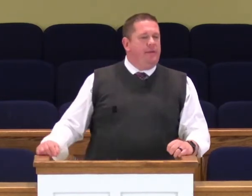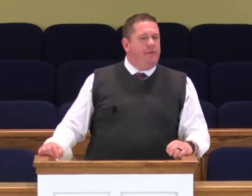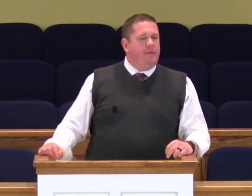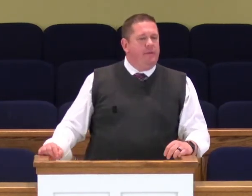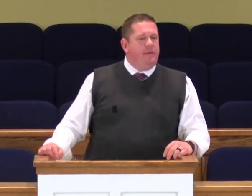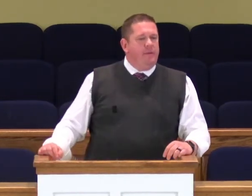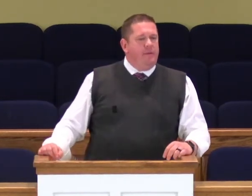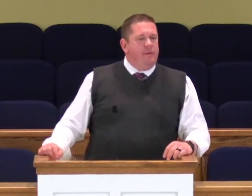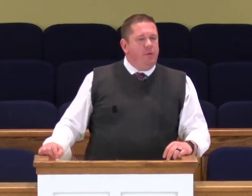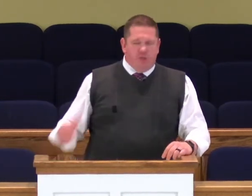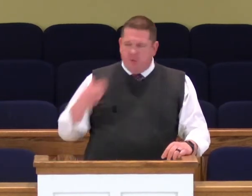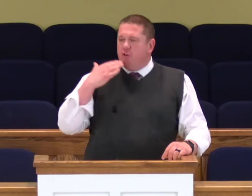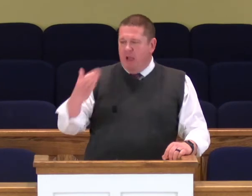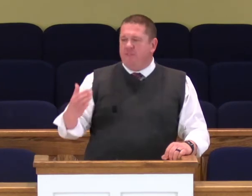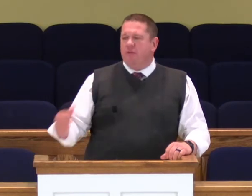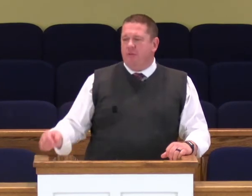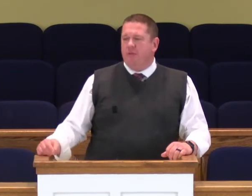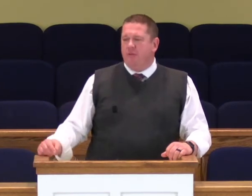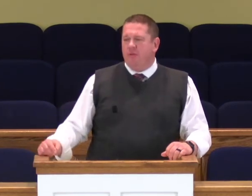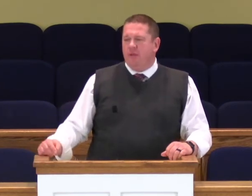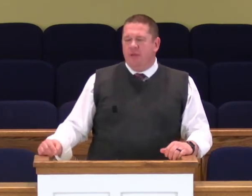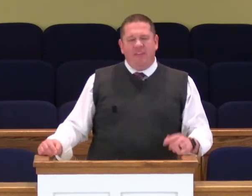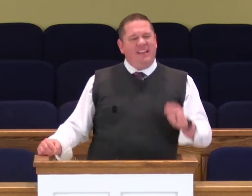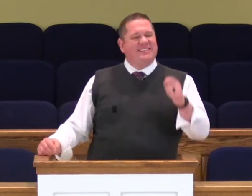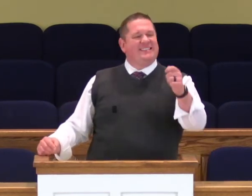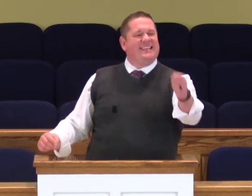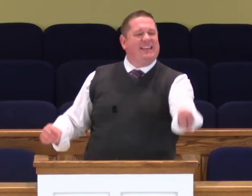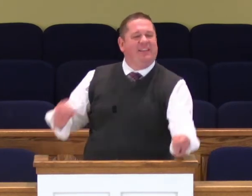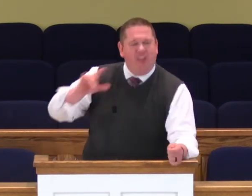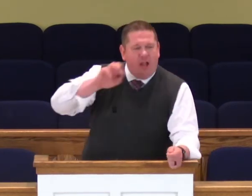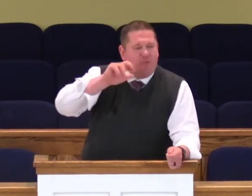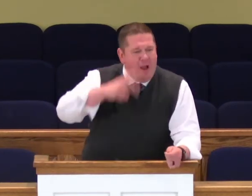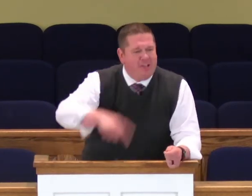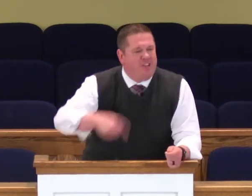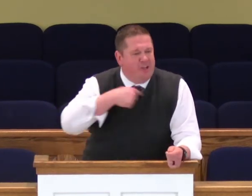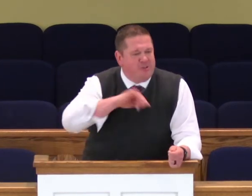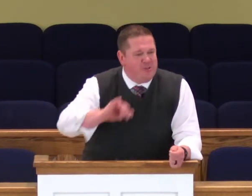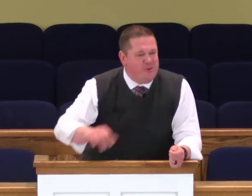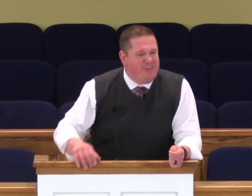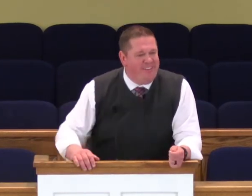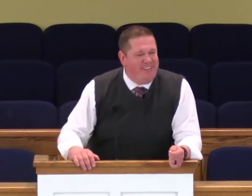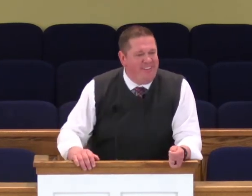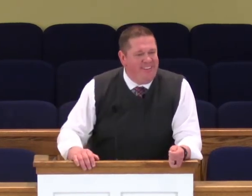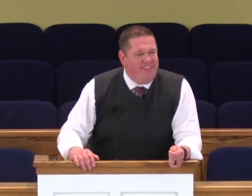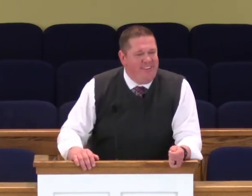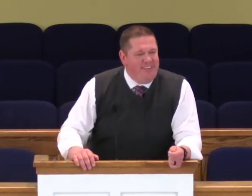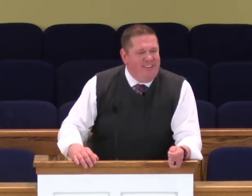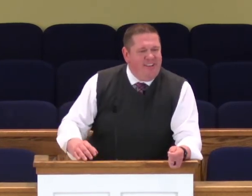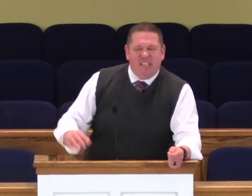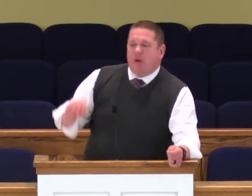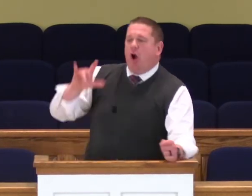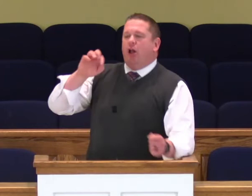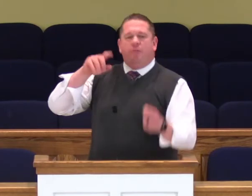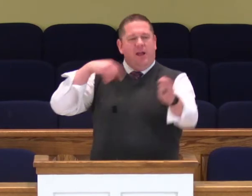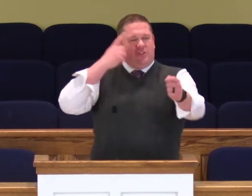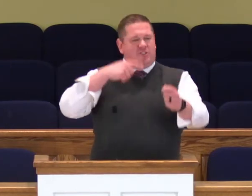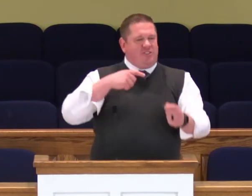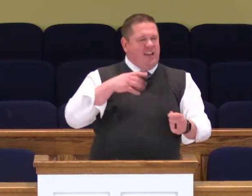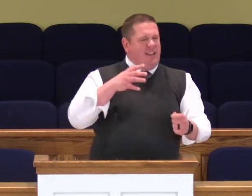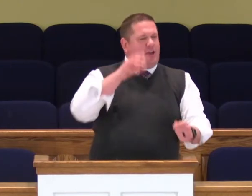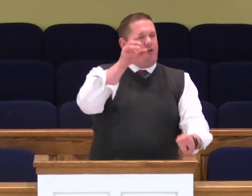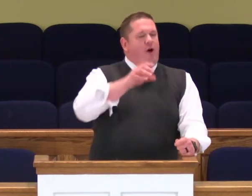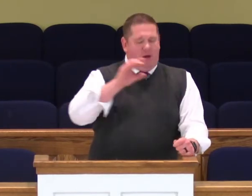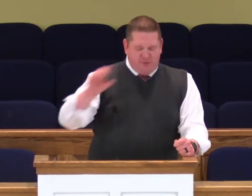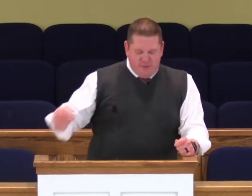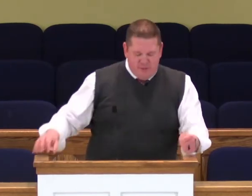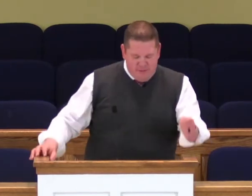tonight, we should be grateful that he has extended the olive branch to us too. Except our olive branch looks kind of